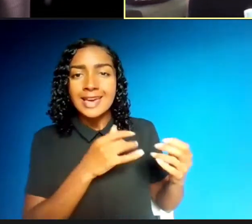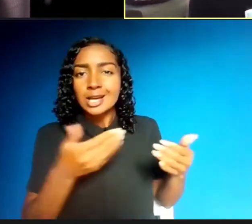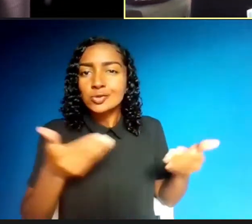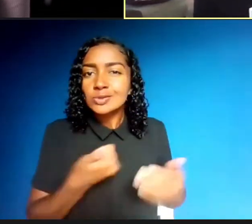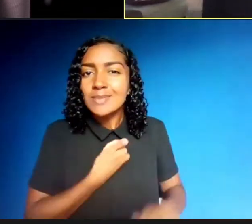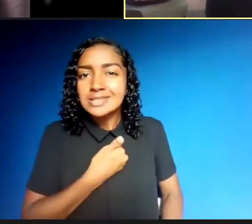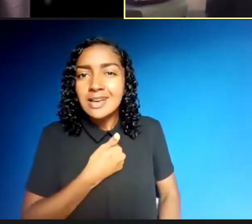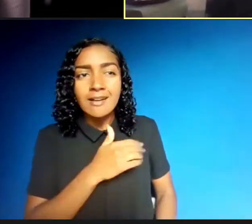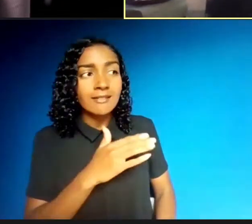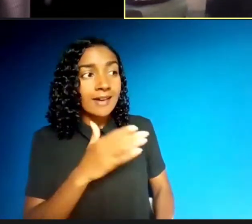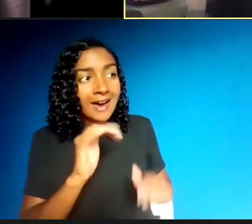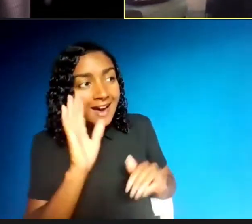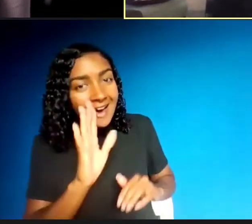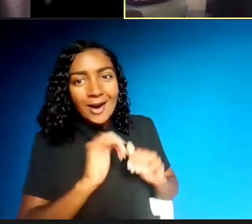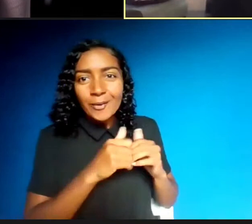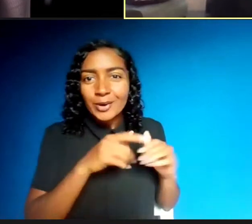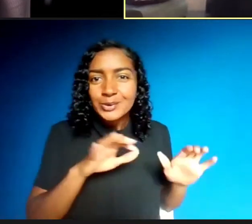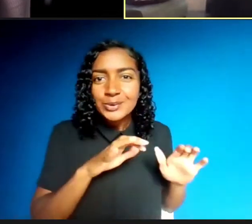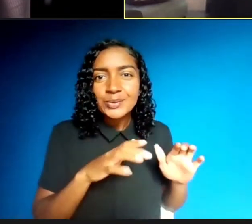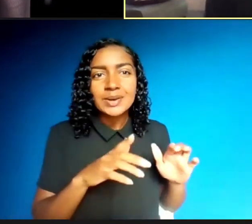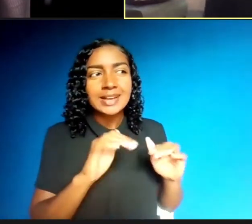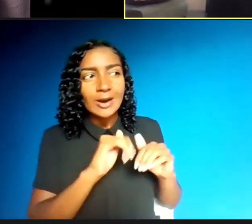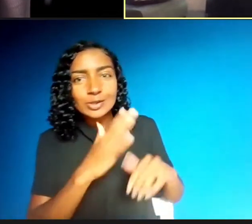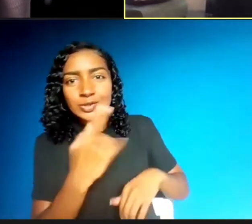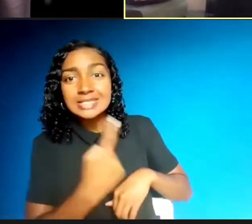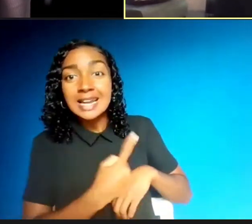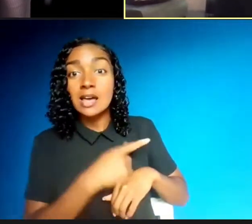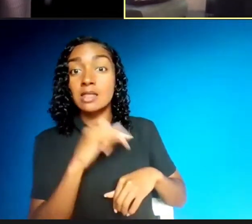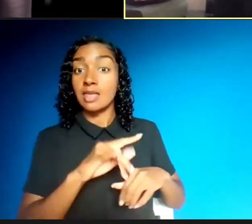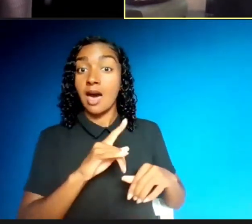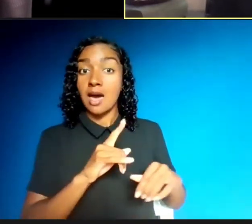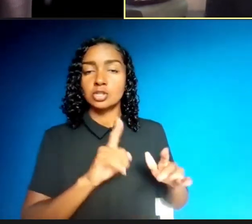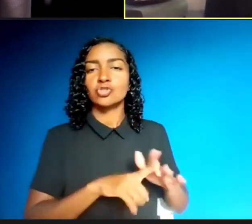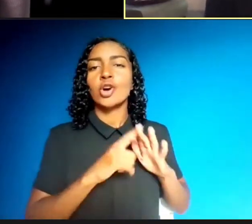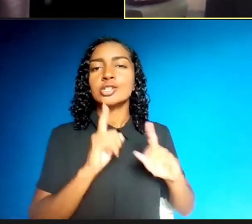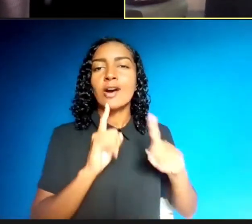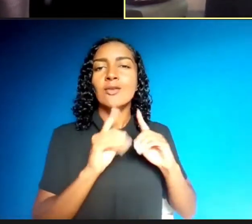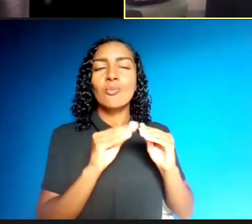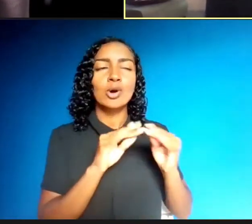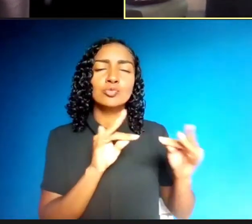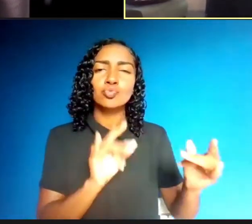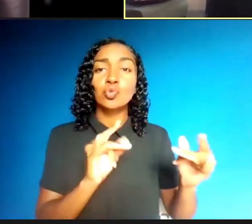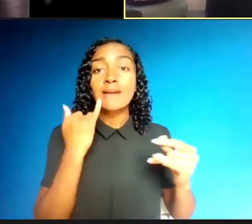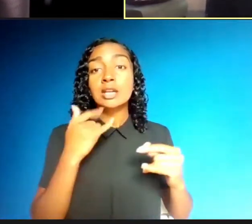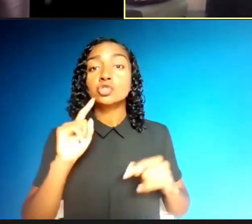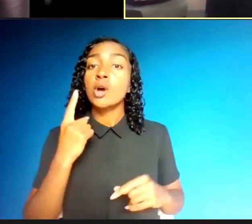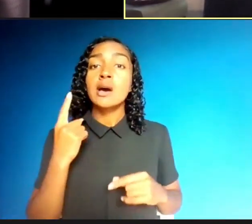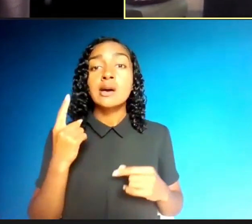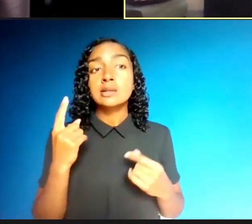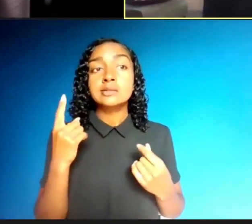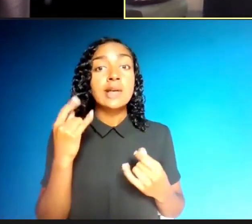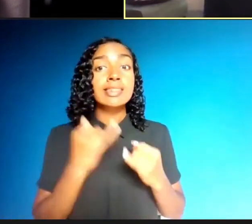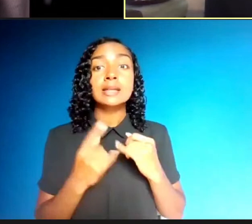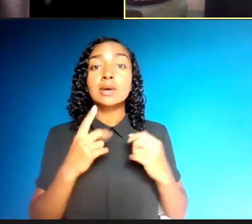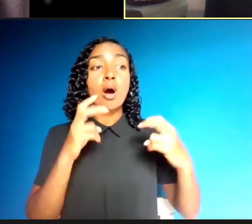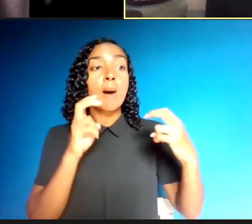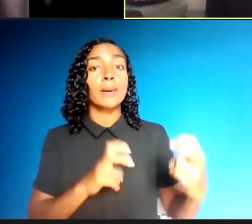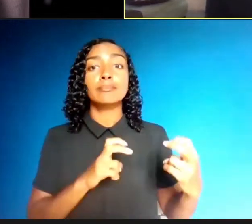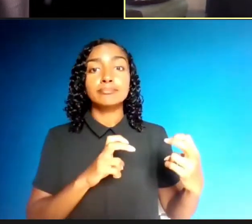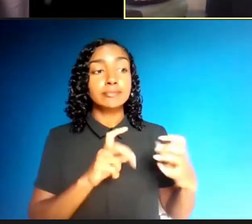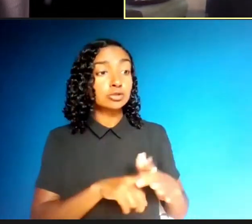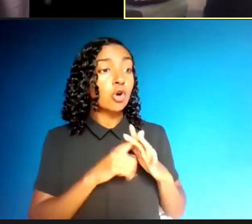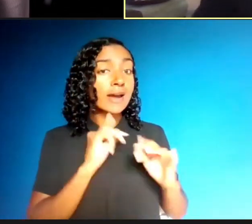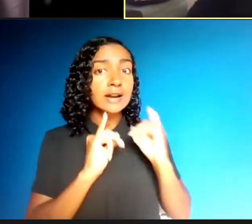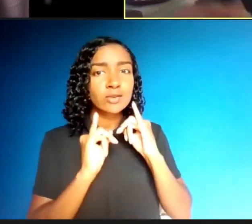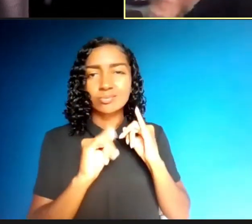and how's your day? That gets the conversation going already. If I just sit down cold, a lot of times that doesn't work as well. Now during COVID, we've had to